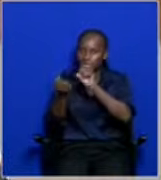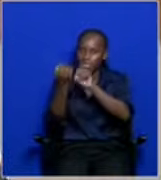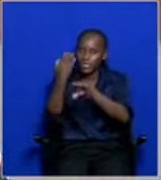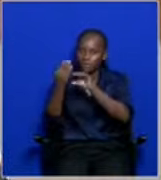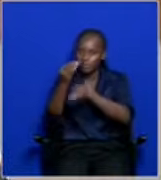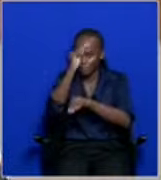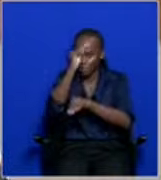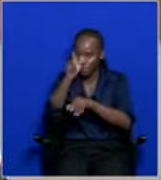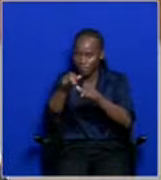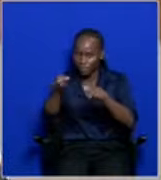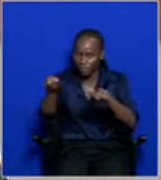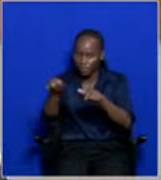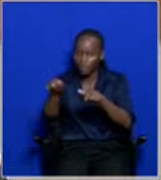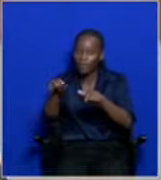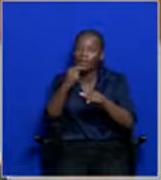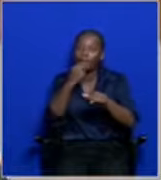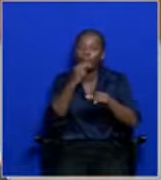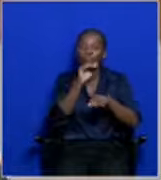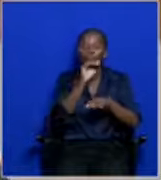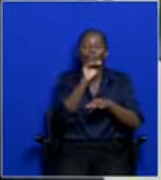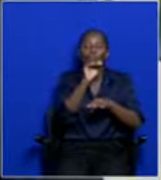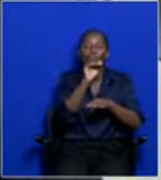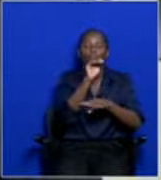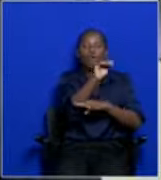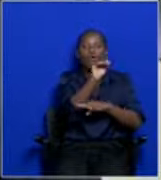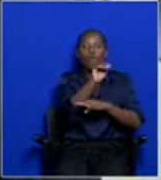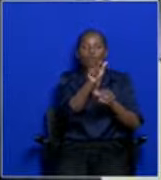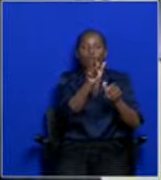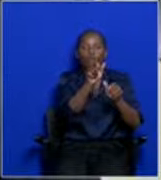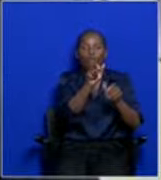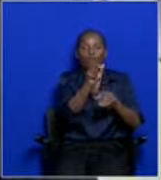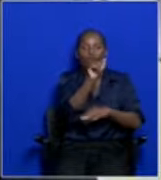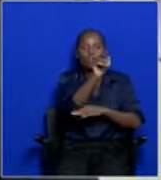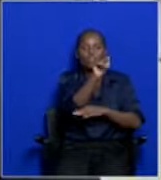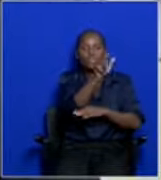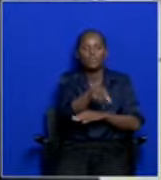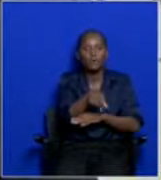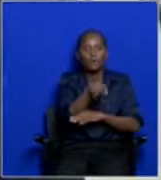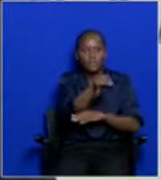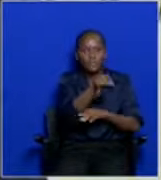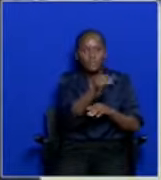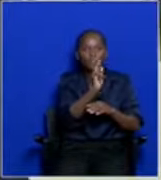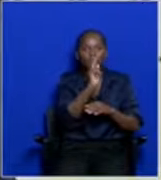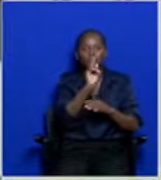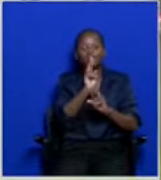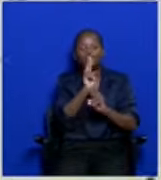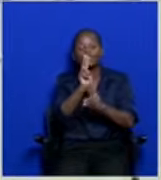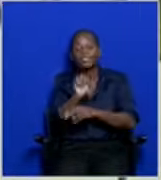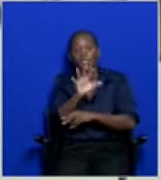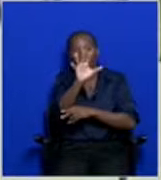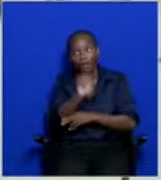Yes. If you go to page 384,